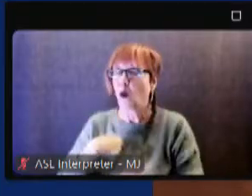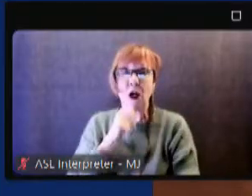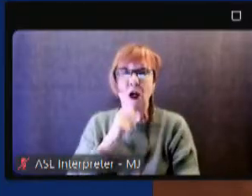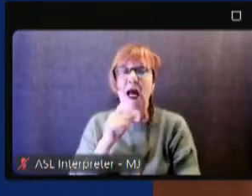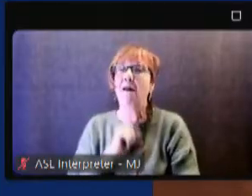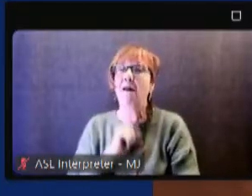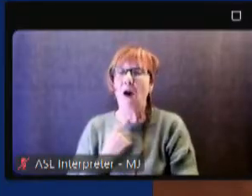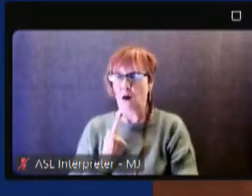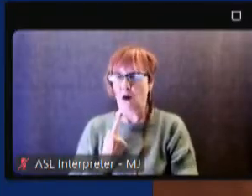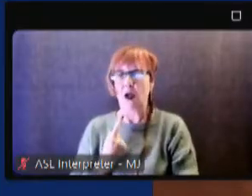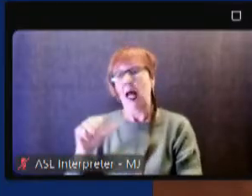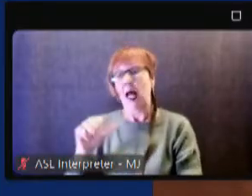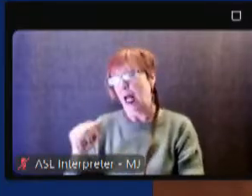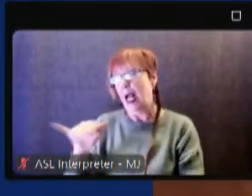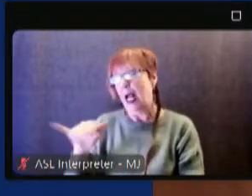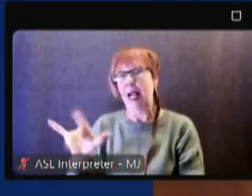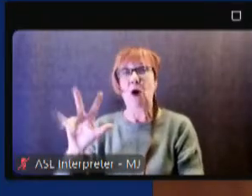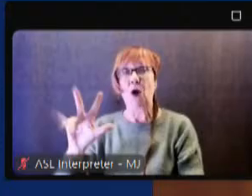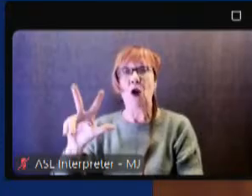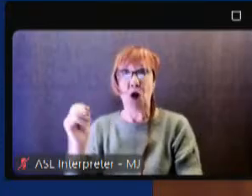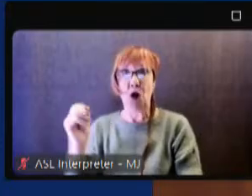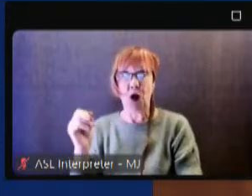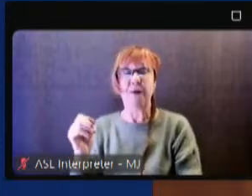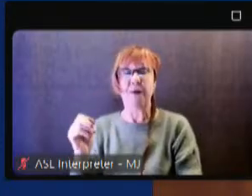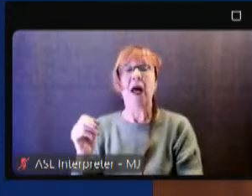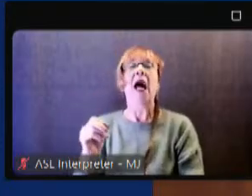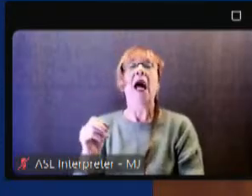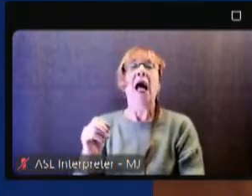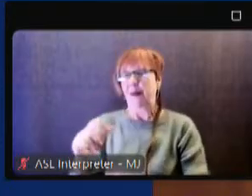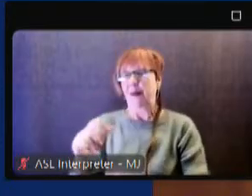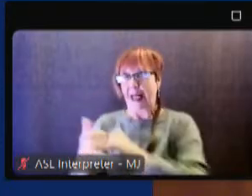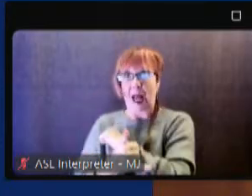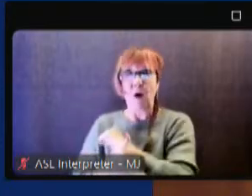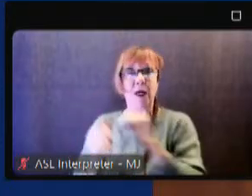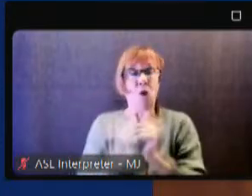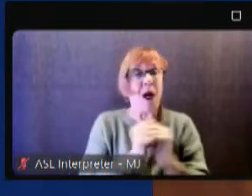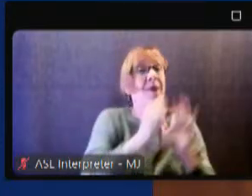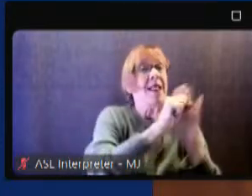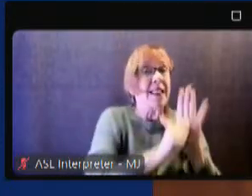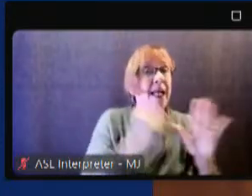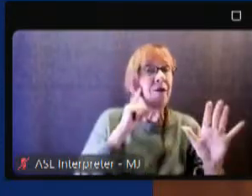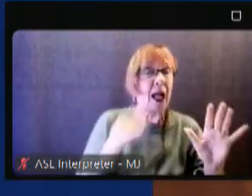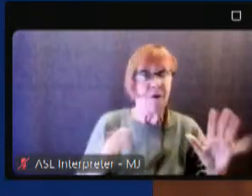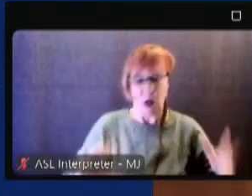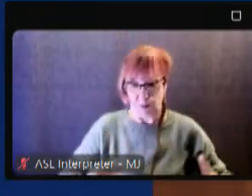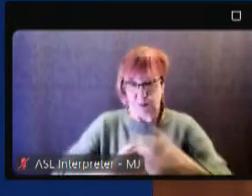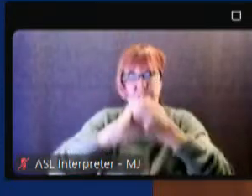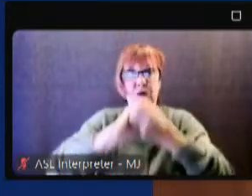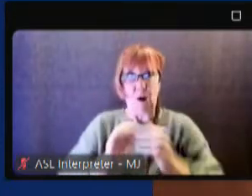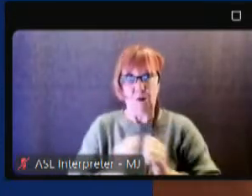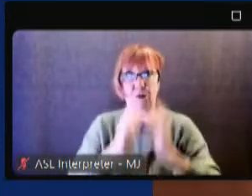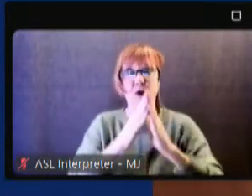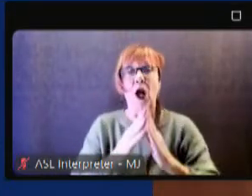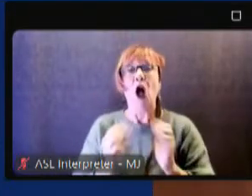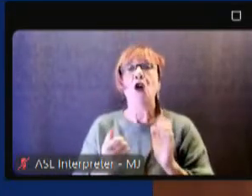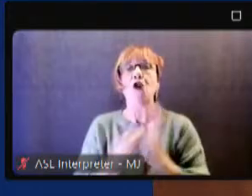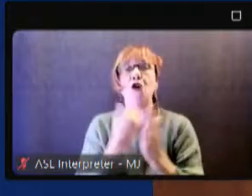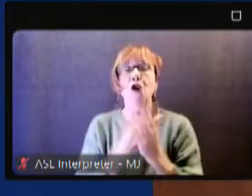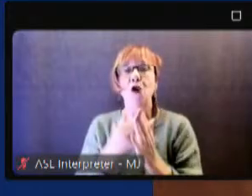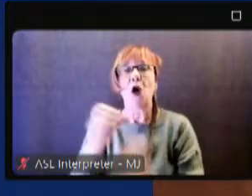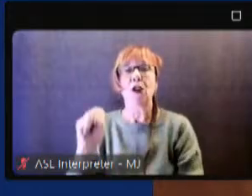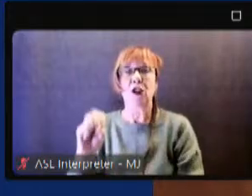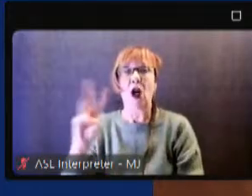April 30th, the county partnered with the state of California to launch the new AI-powered software that will help accelerate